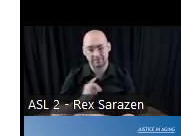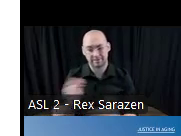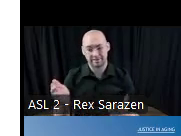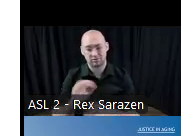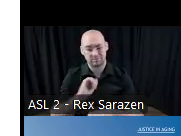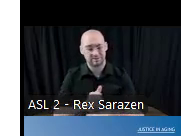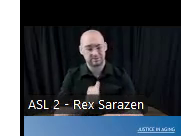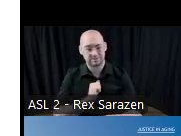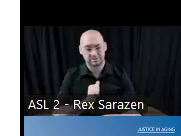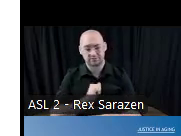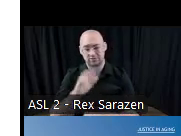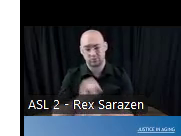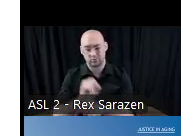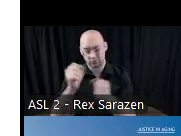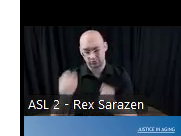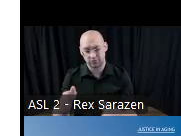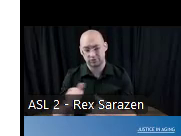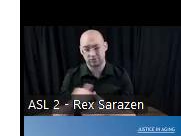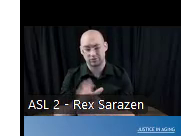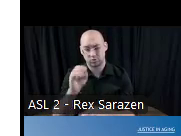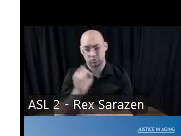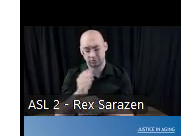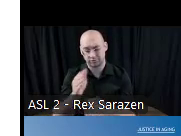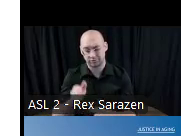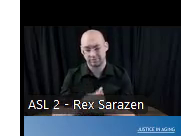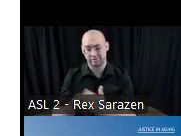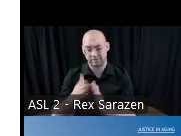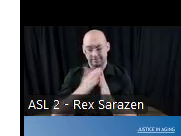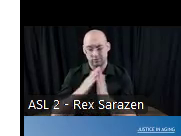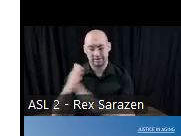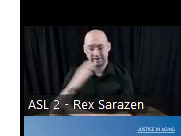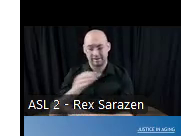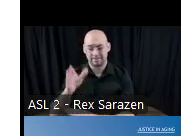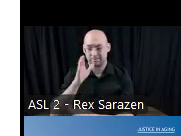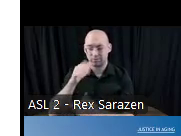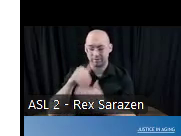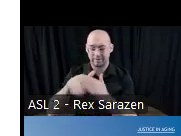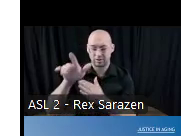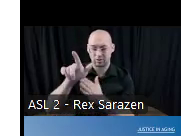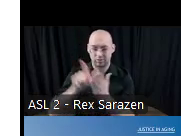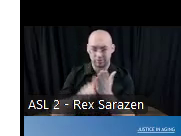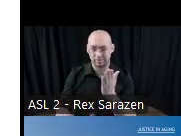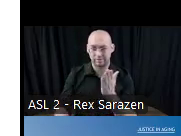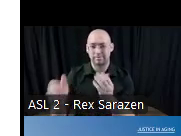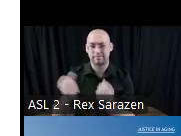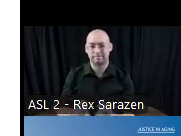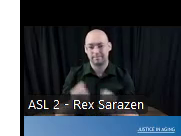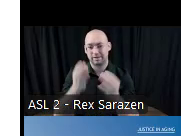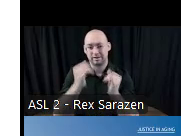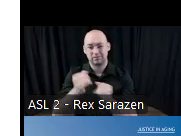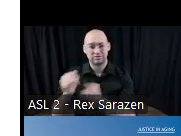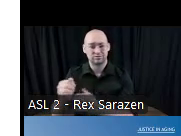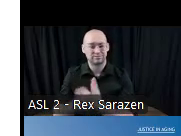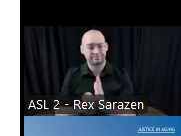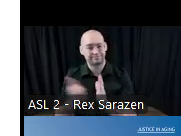my colleague, our community, and also my mother-in-law. Many individuals are excluded